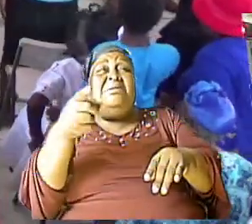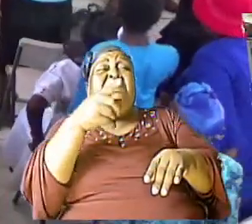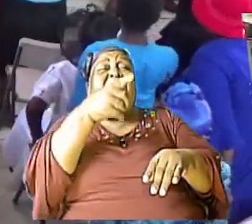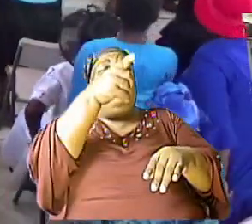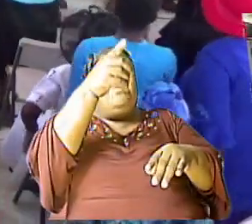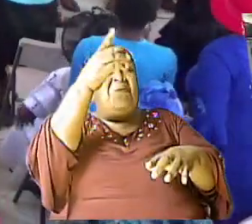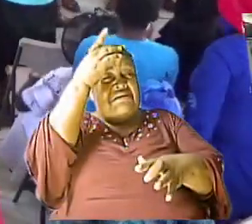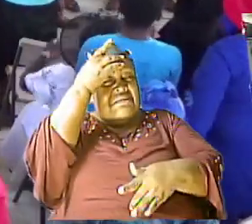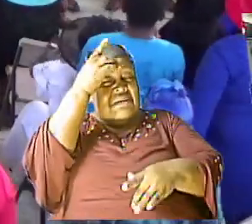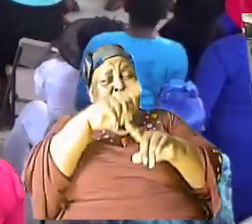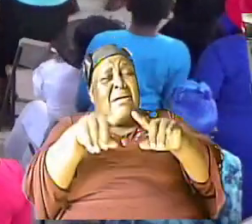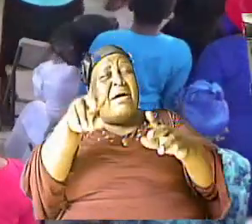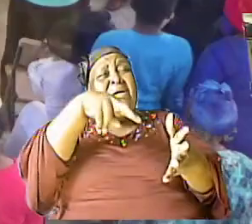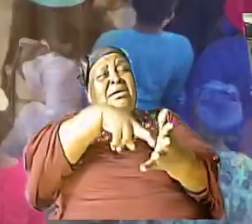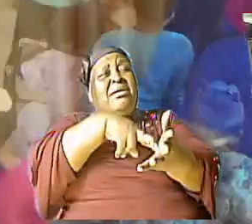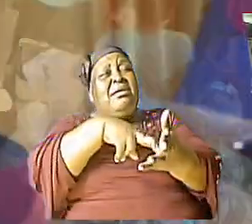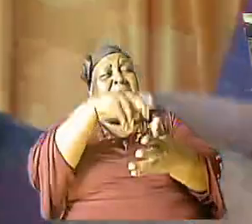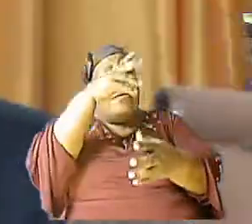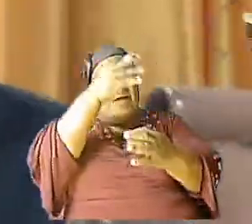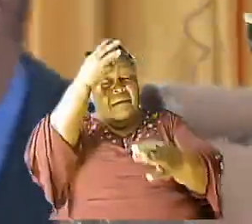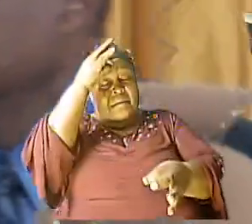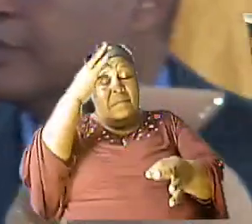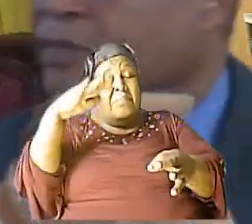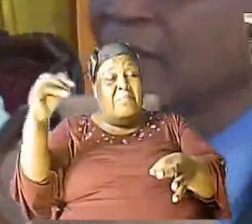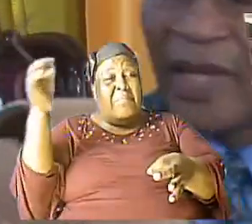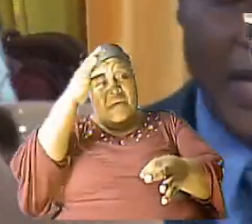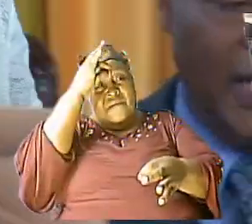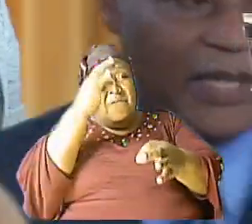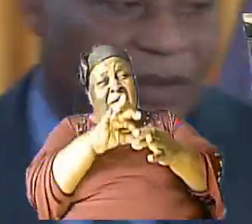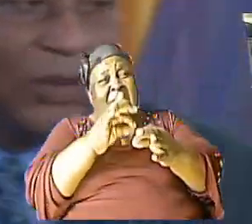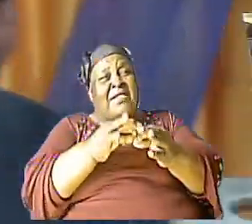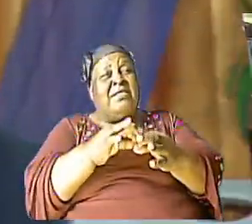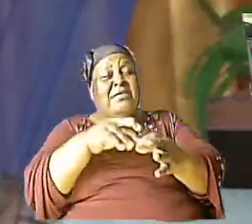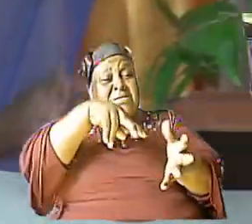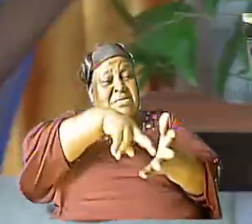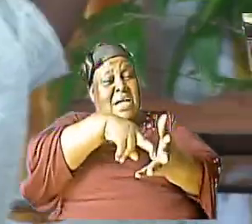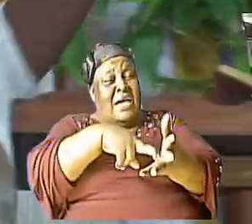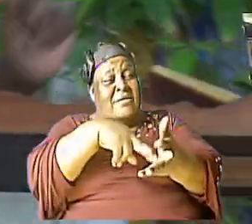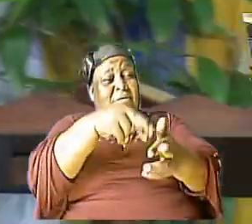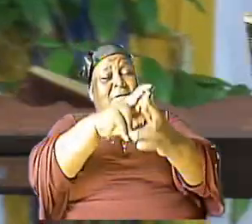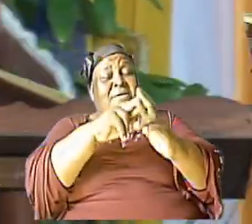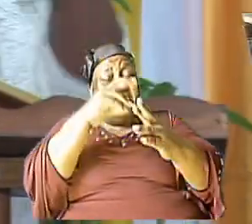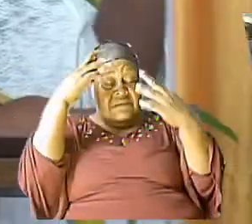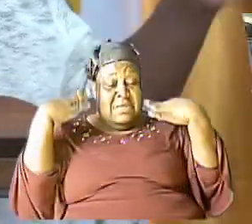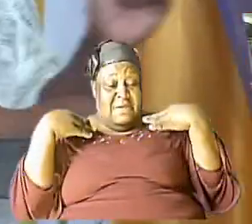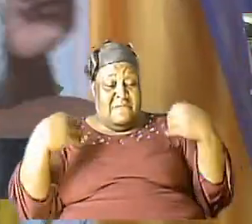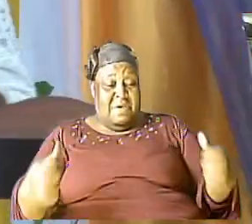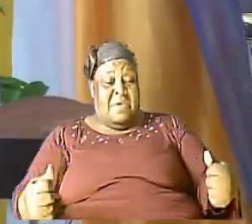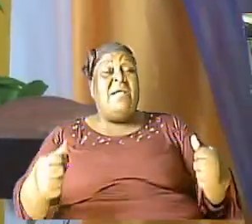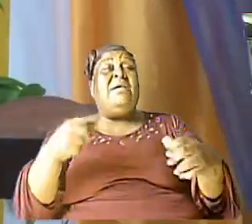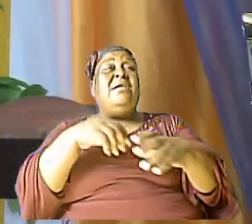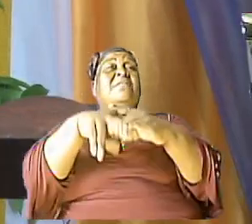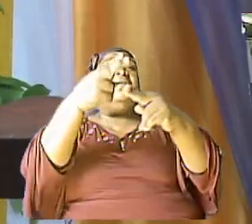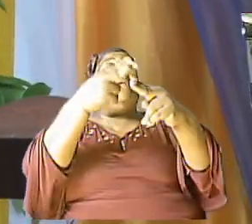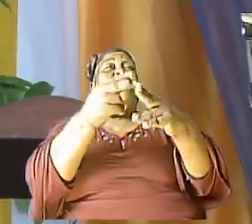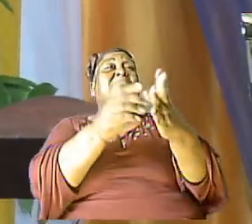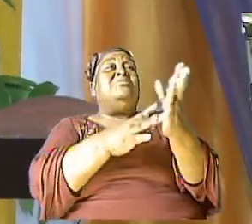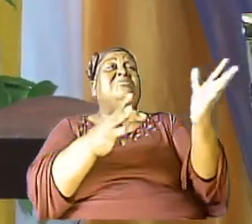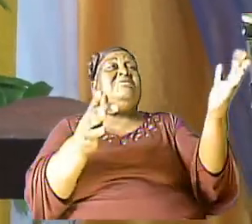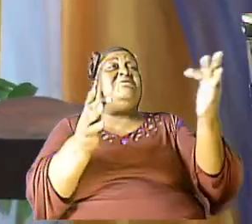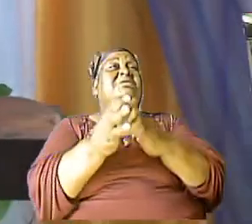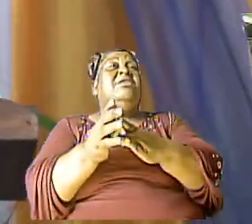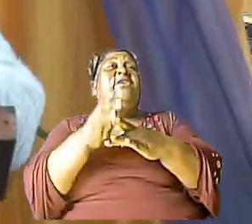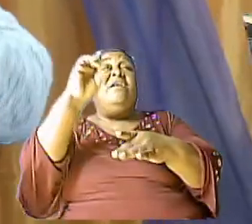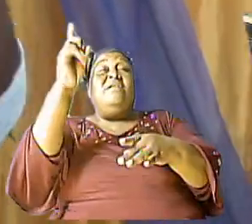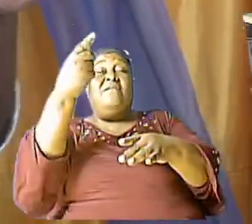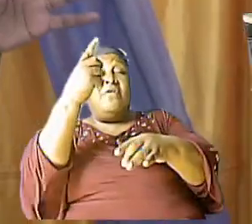you're going to stand and you will receive your healing in the name of Jesus. Praise God. Because I think that was on the list. Praise God for the